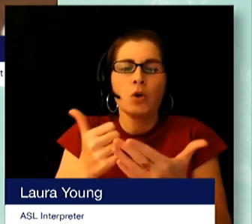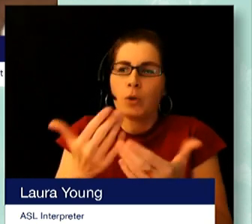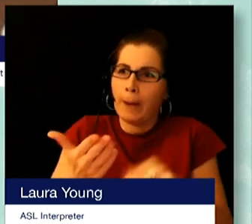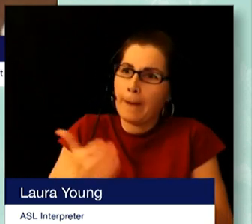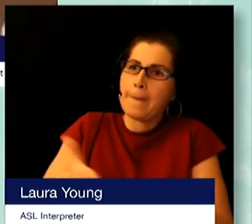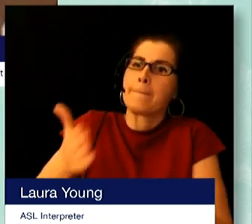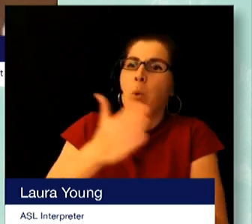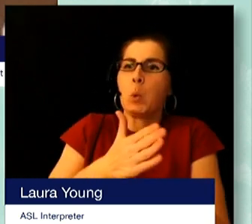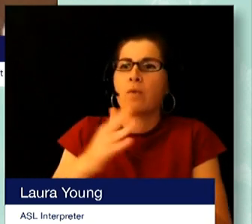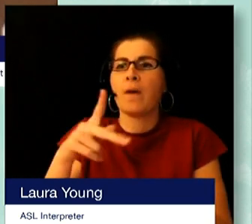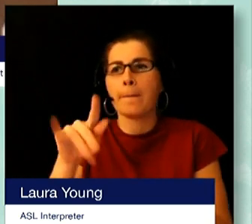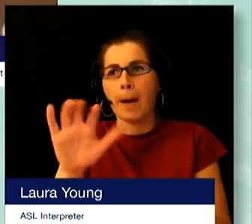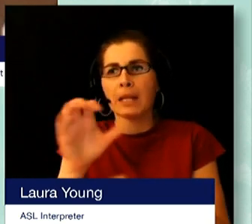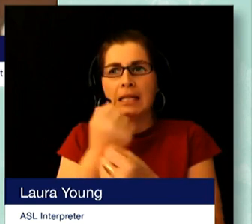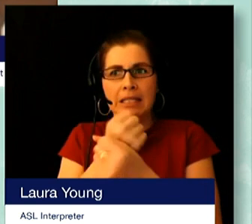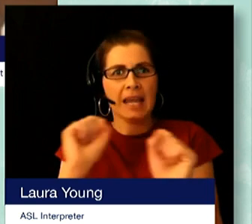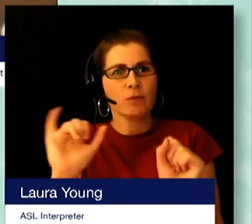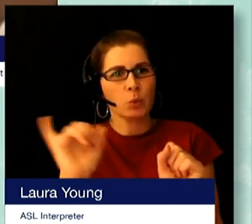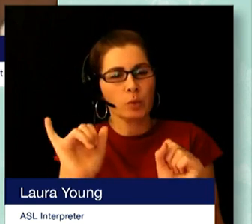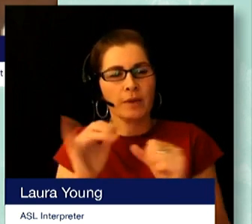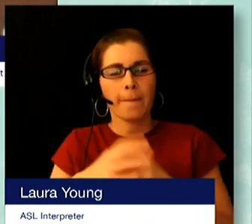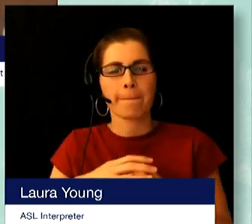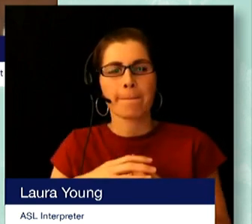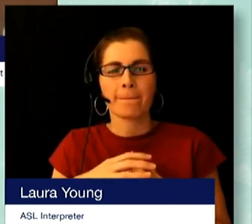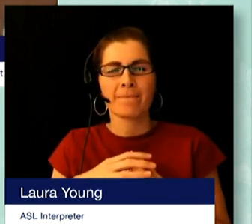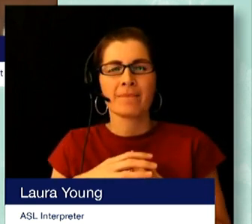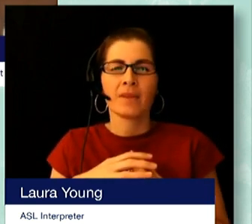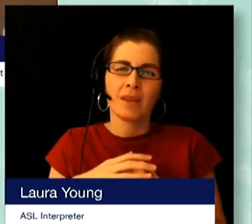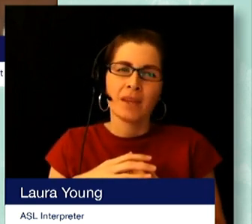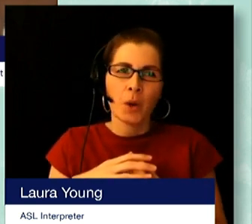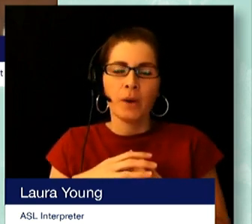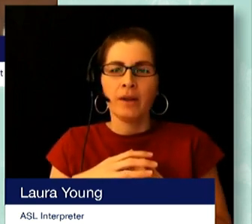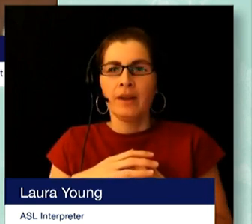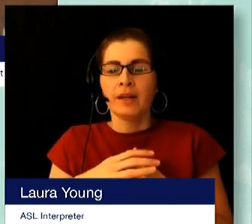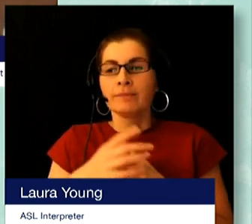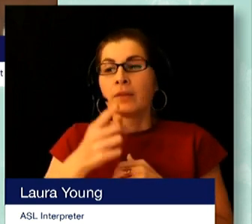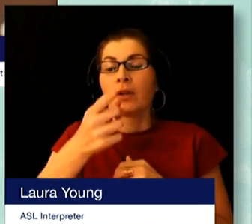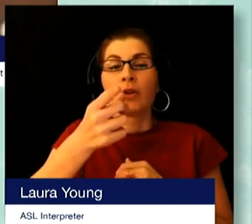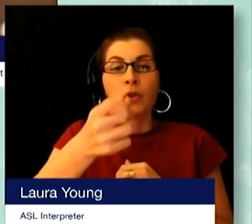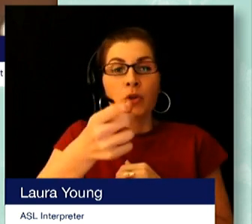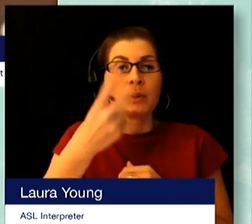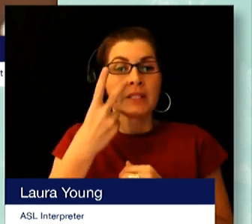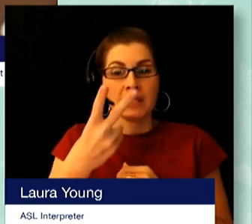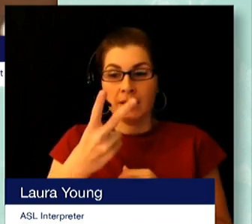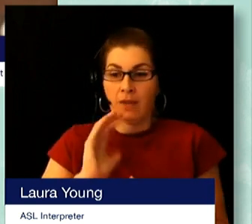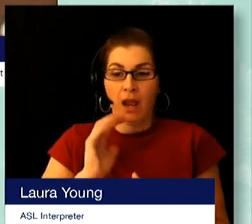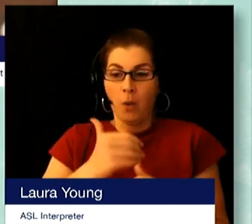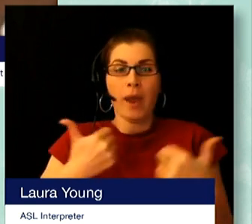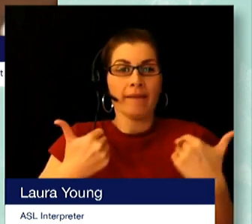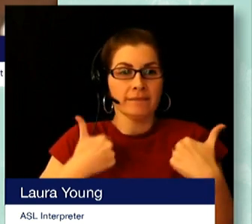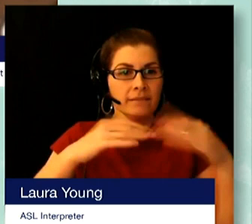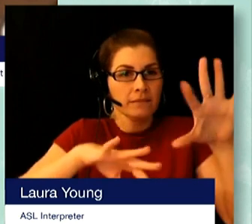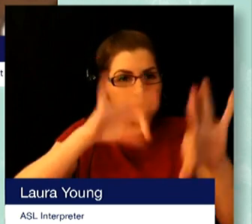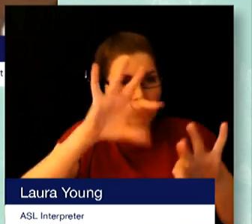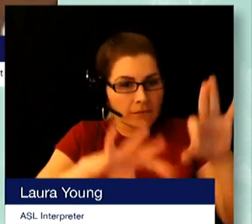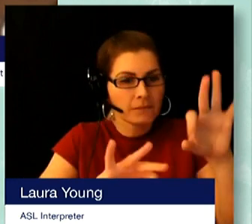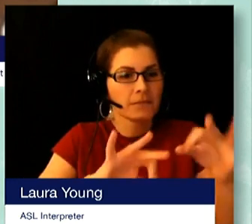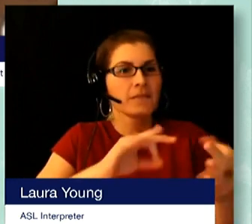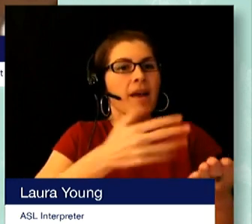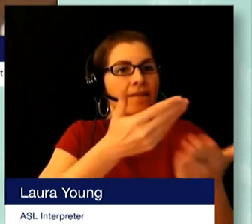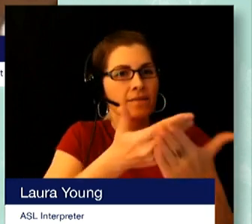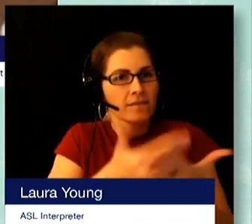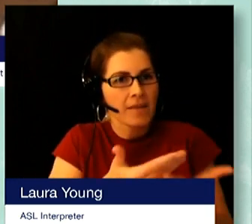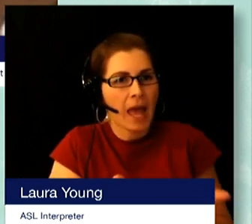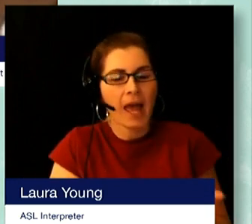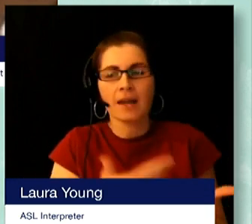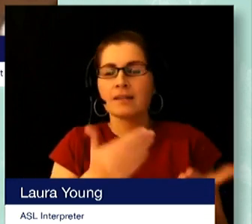communities. You know, looking at all the facts that we have, all the research we have, looking at the expertise we have in the